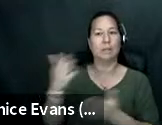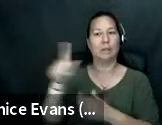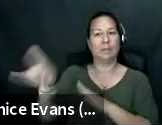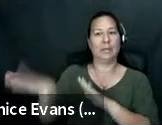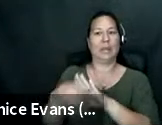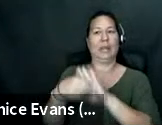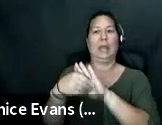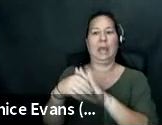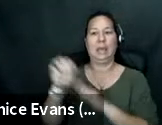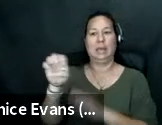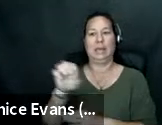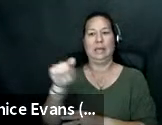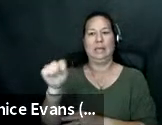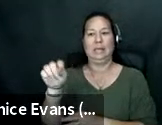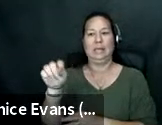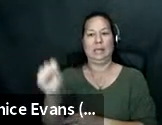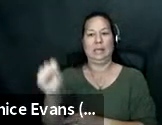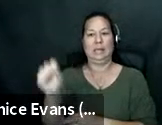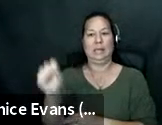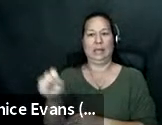FAQ for employers.